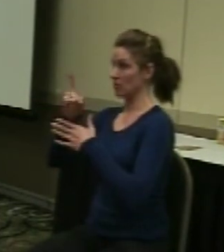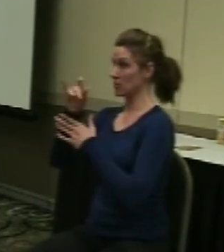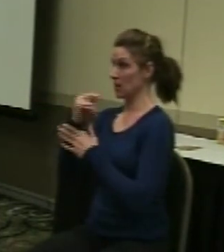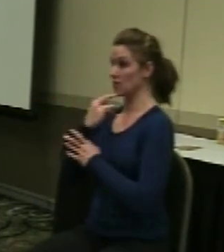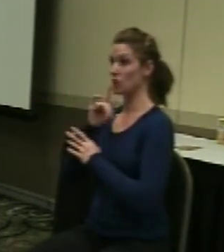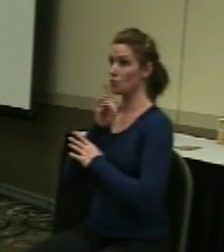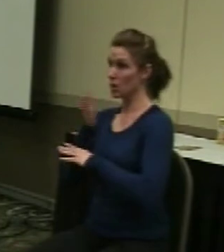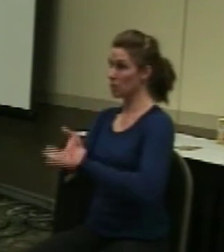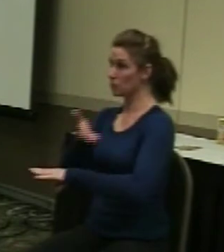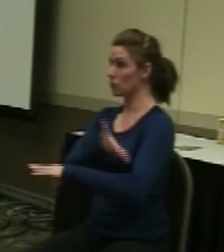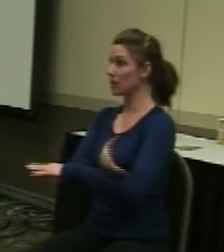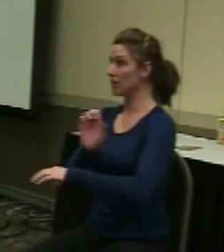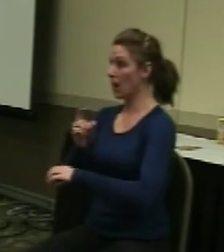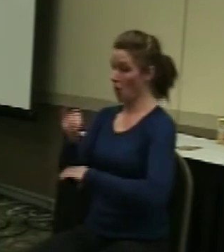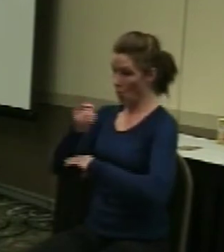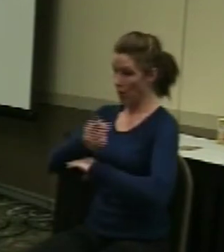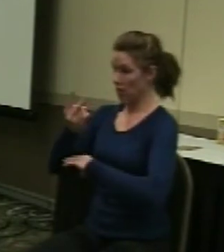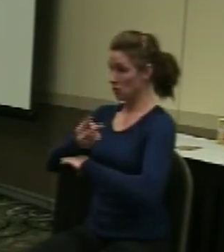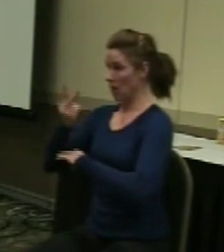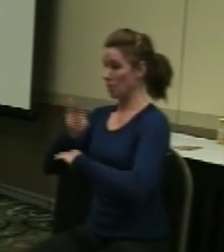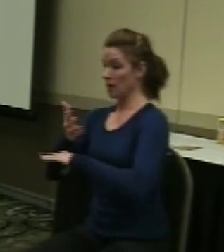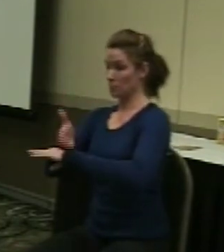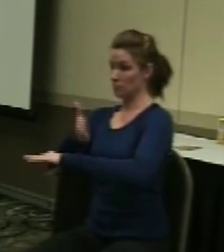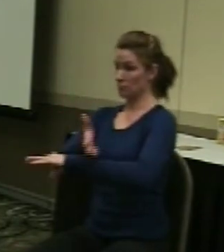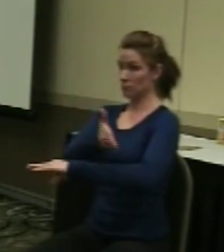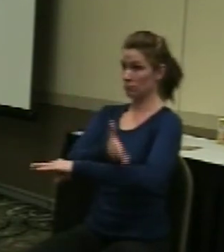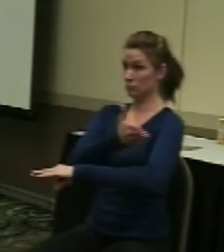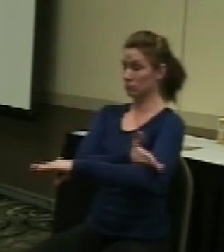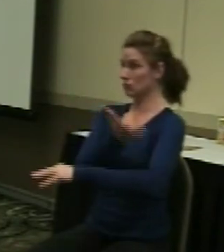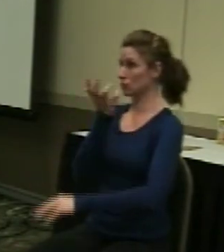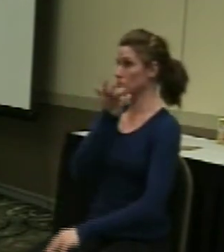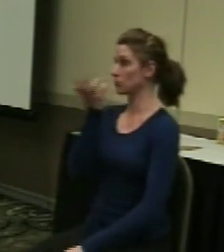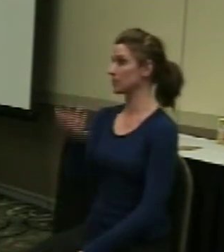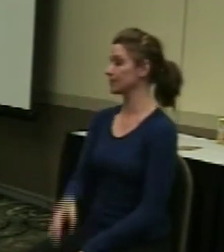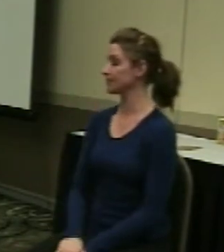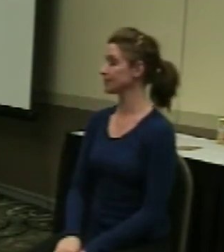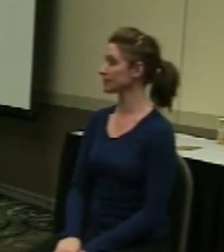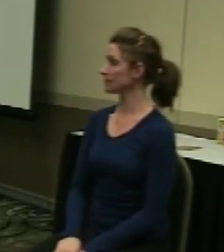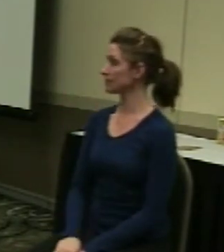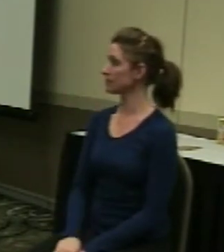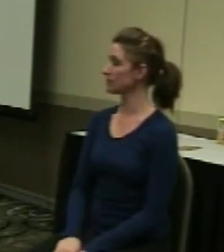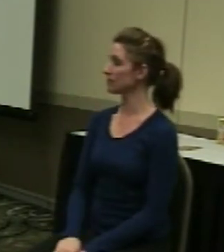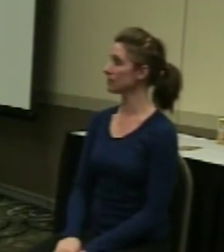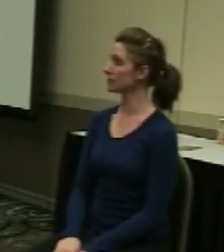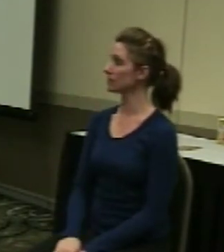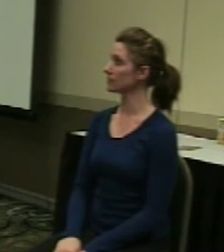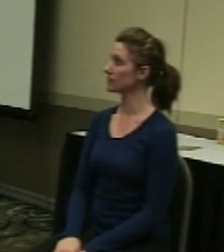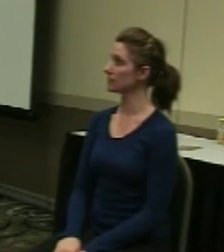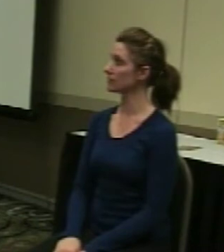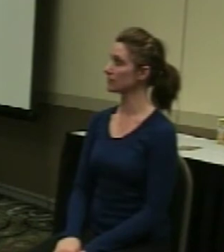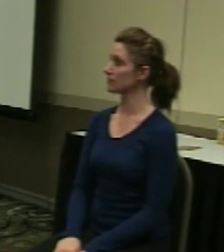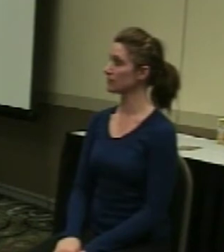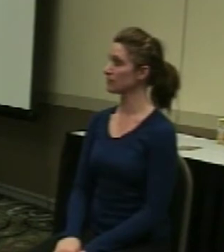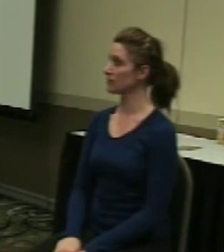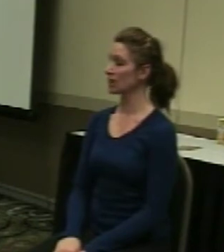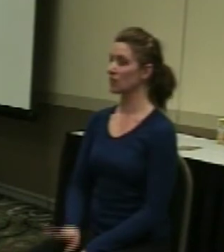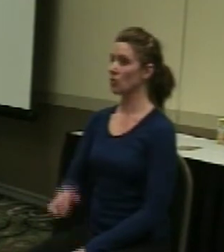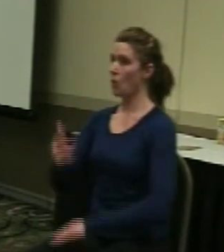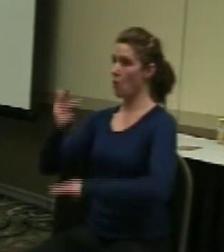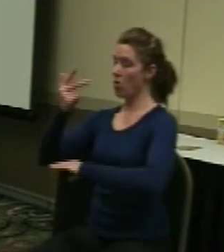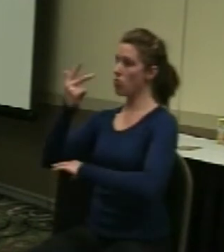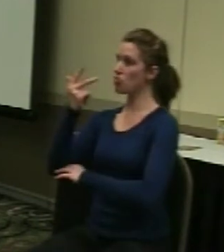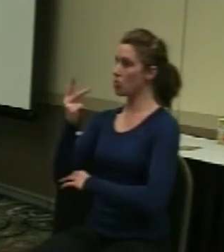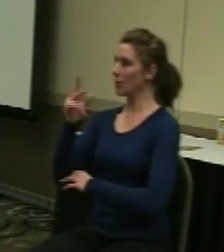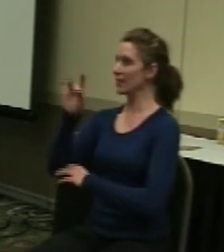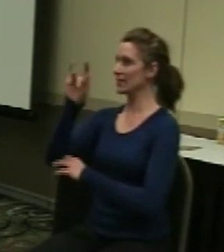improving. You've seen it 1 day, you've seen it another day, and you've seen it another day. So the notion of 3 data points,